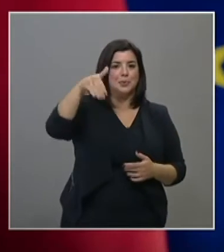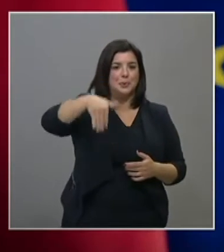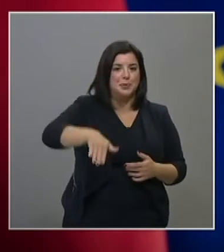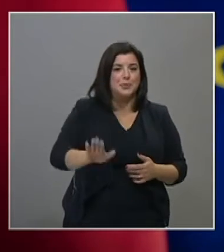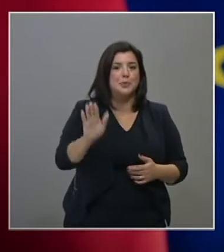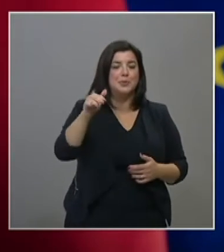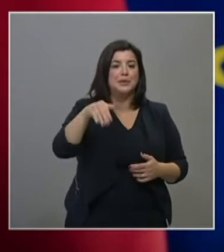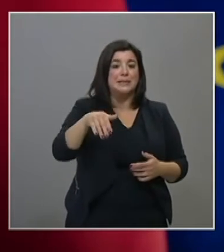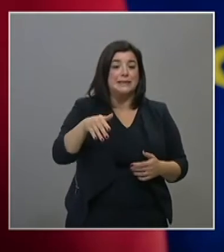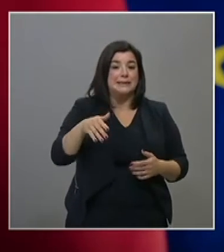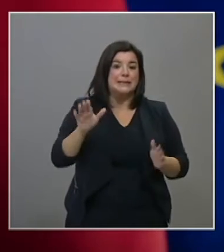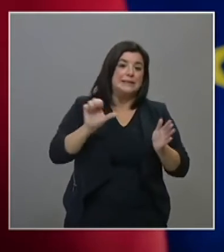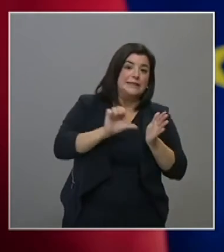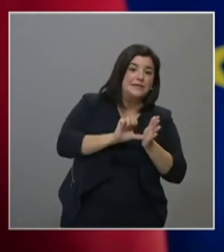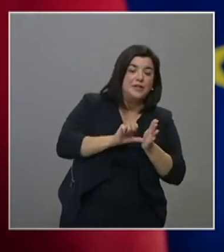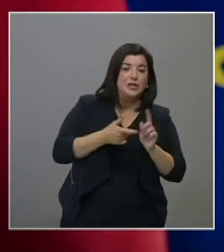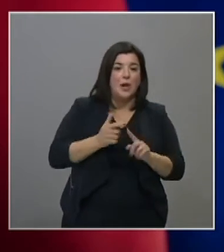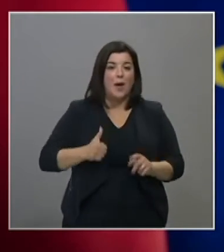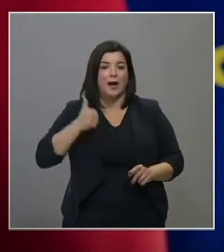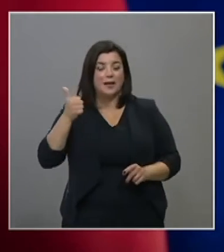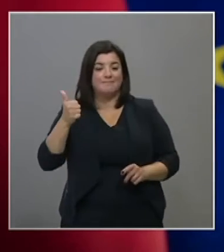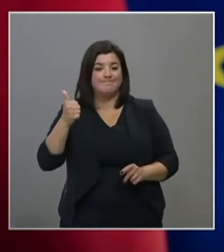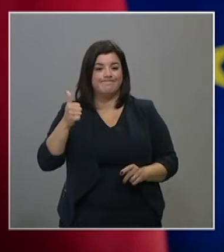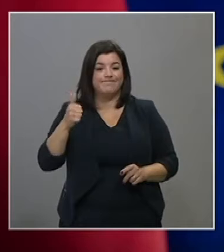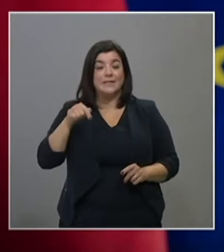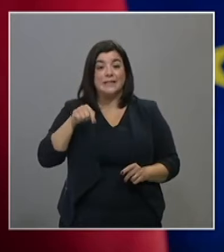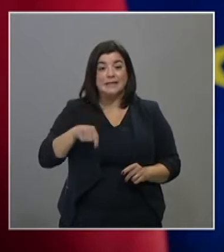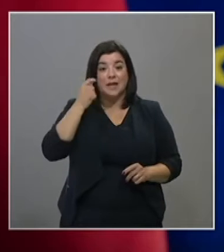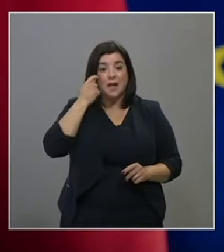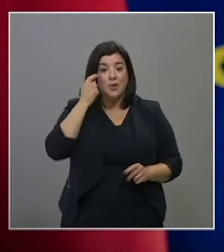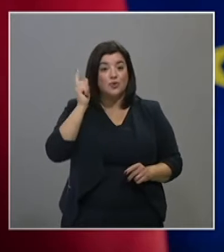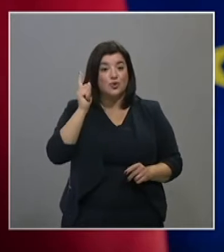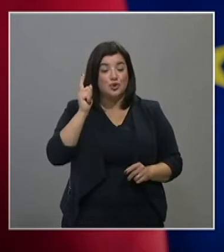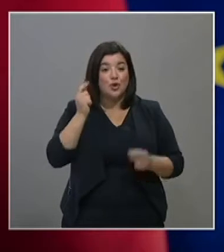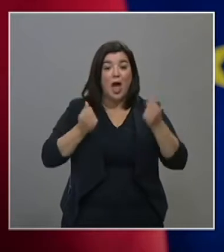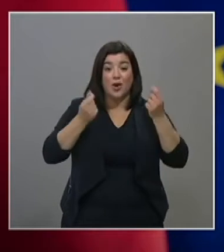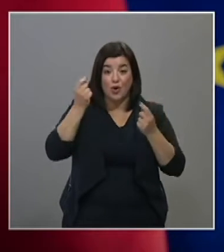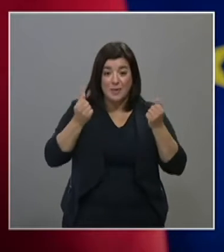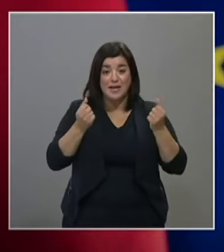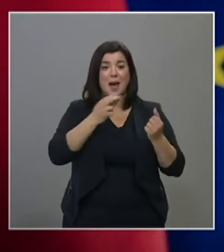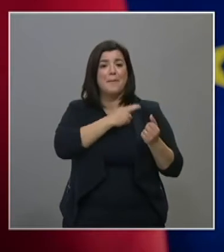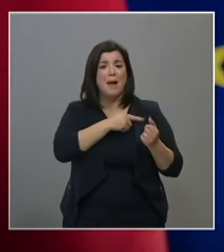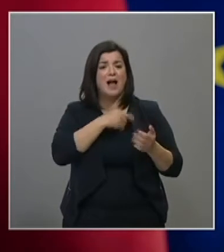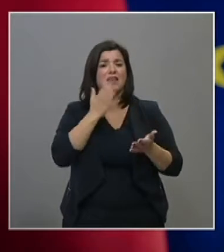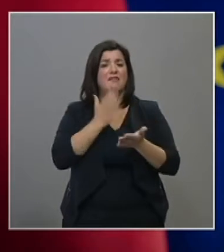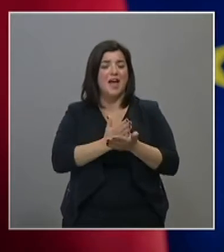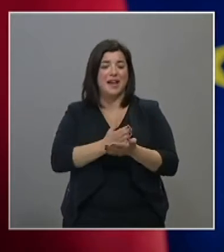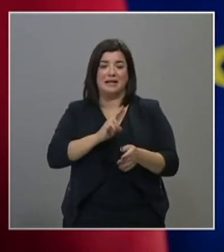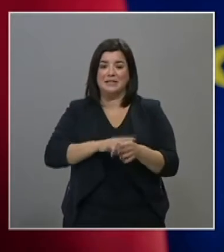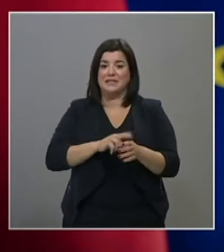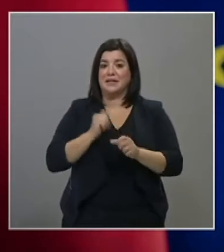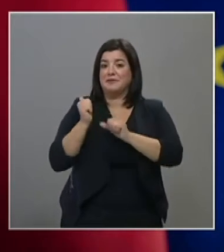kif qegħdin noqorbu lejn il-fażi tal-irkupru ekonomiku, gburi li għandna pajjiż li jista' verament jiftaħar li qiegħed